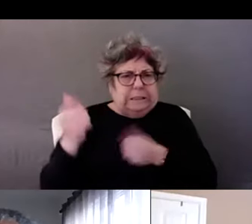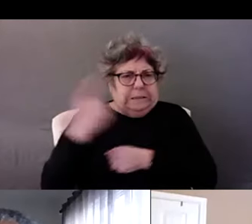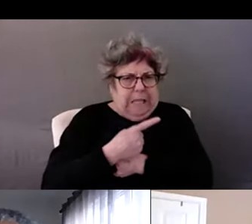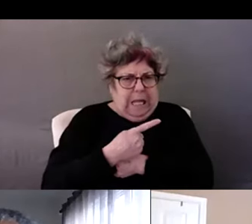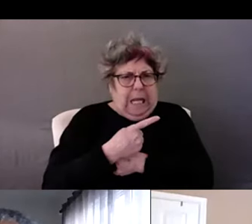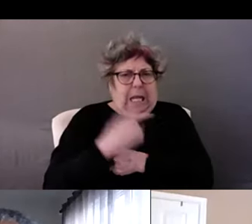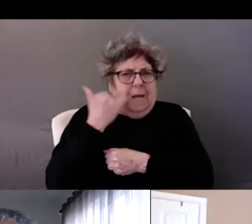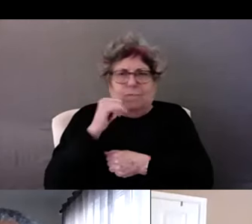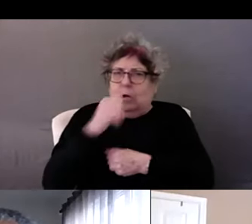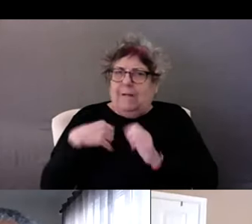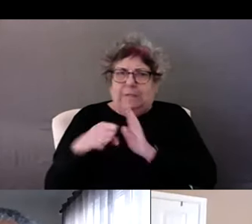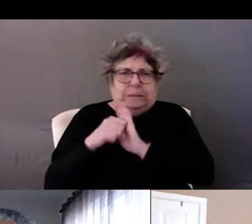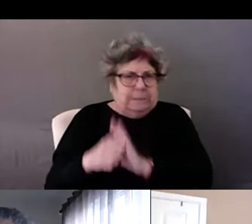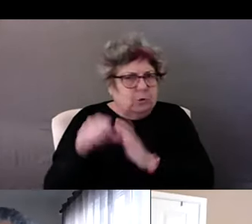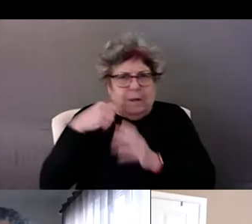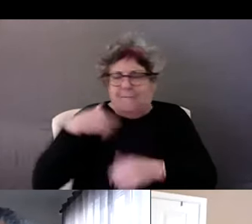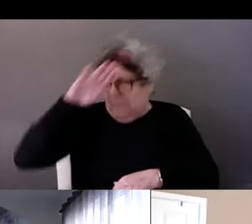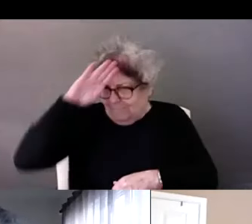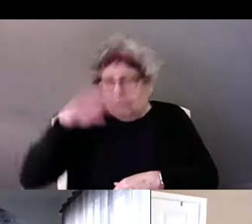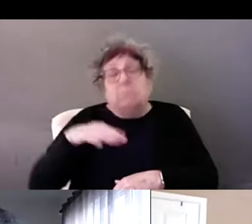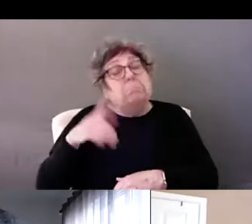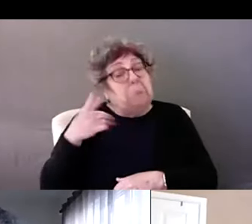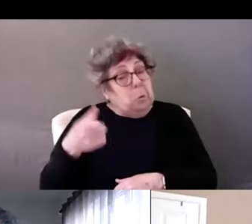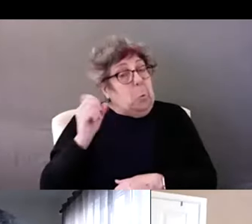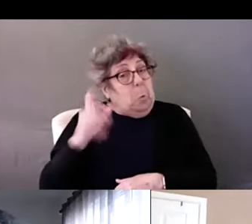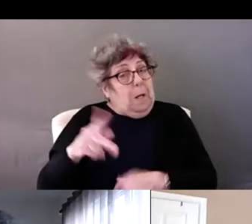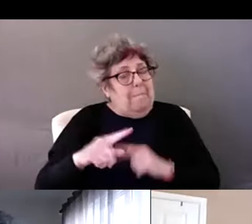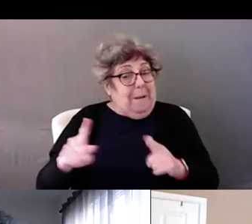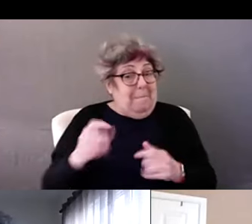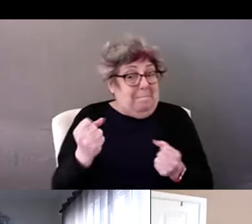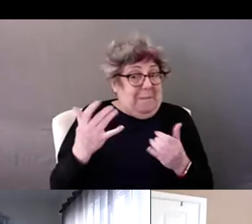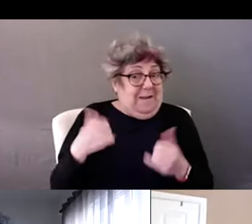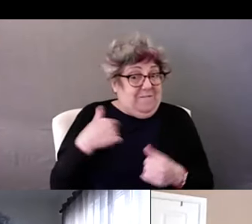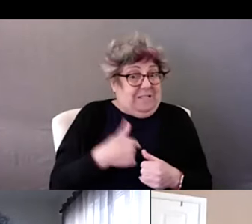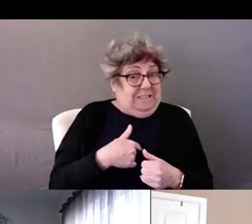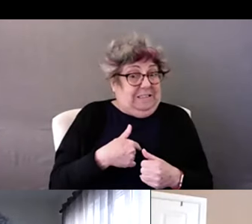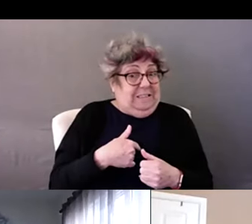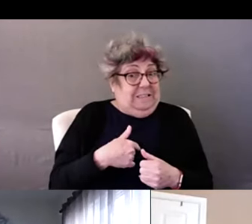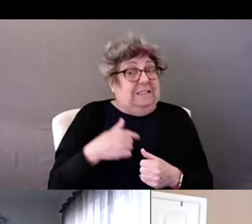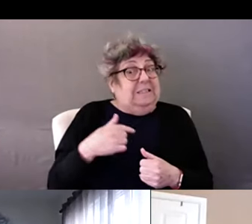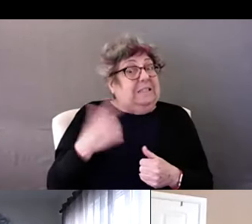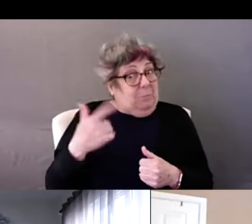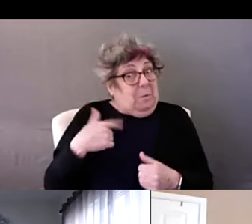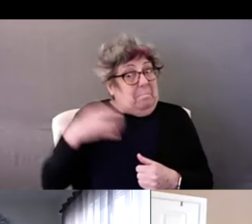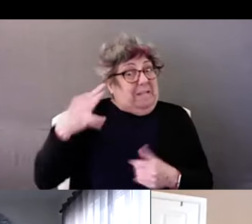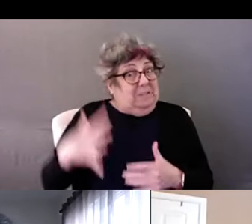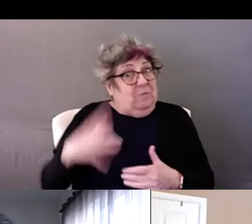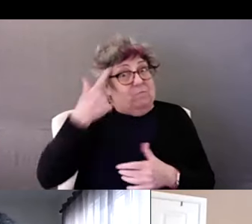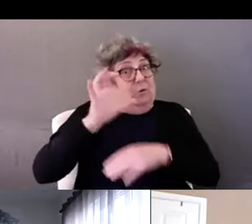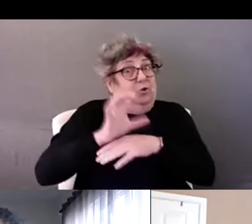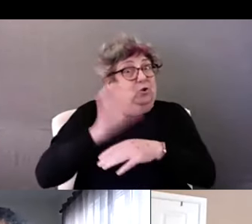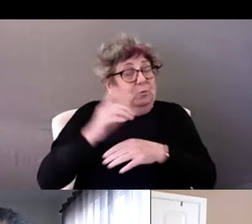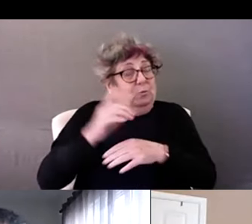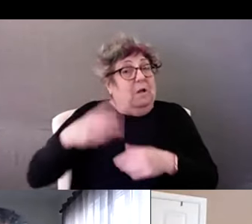considered okay. But many of us pastor churches with a lot of high-risk people, i.e. cancer